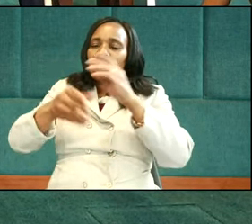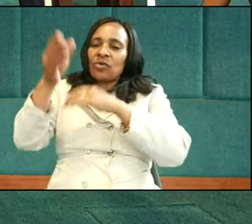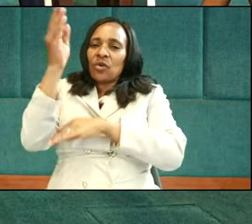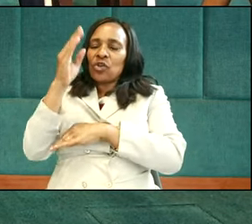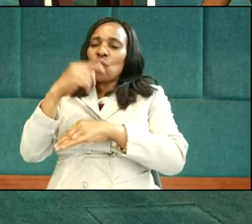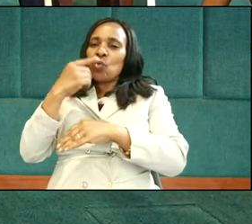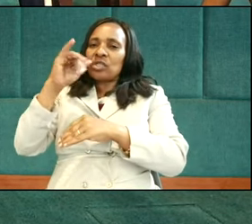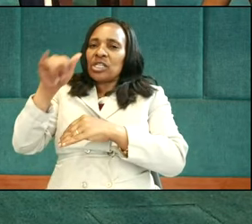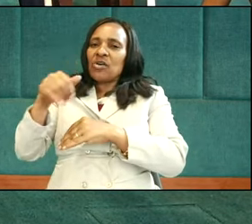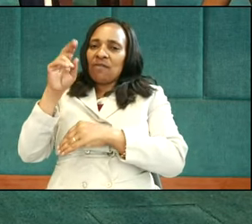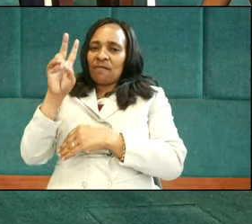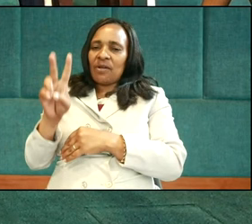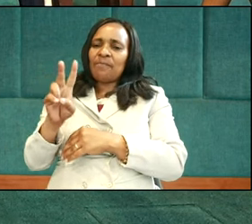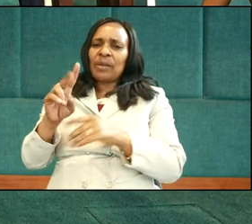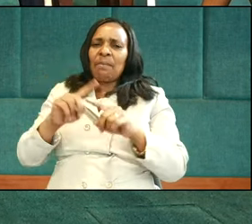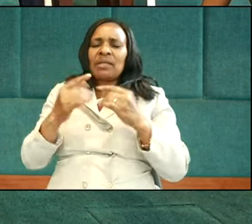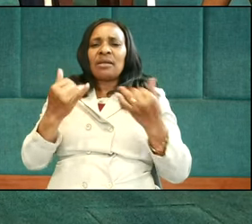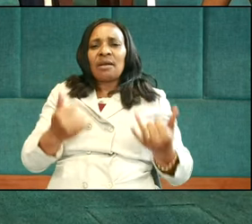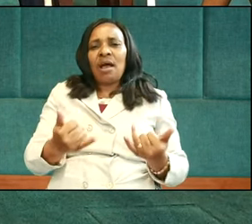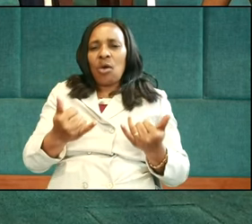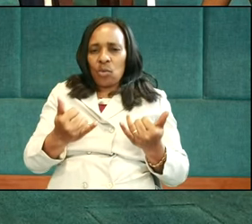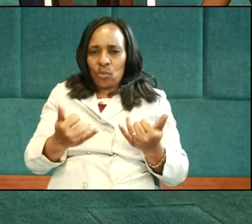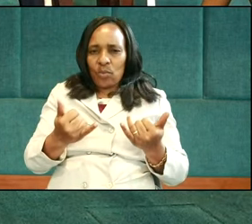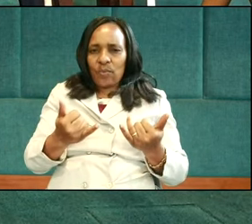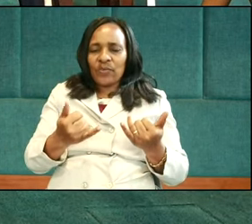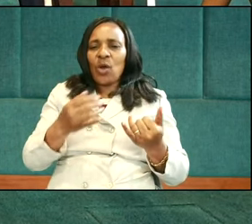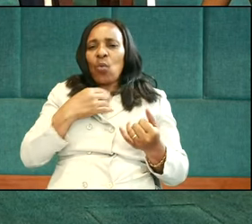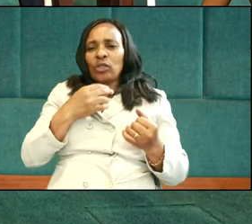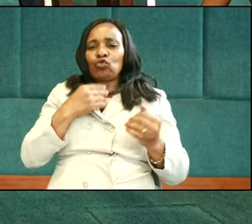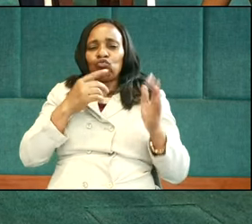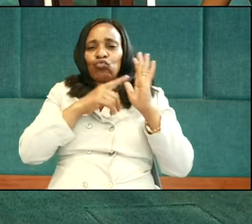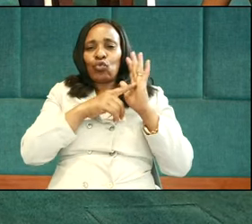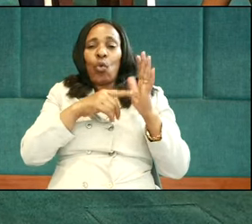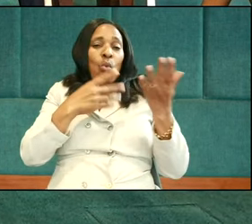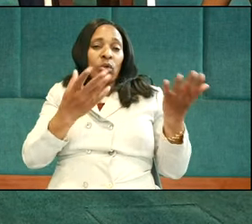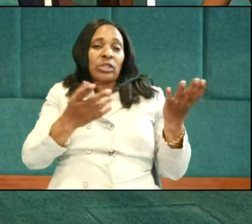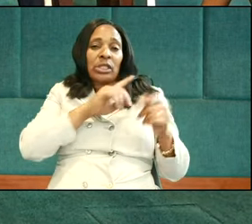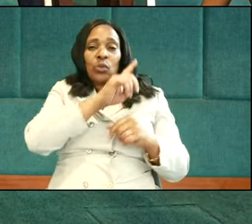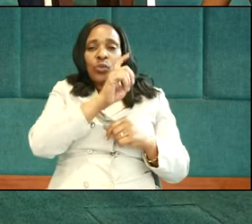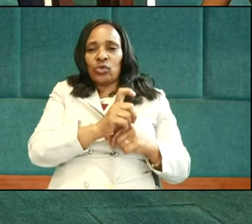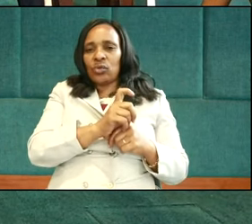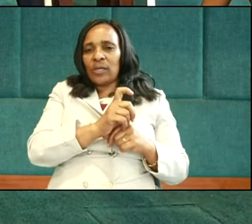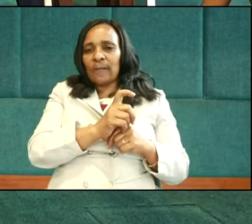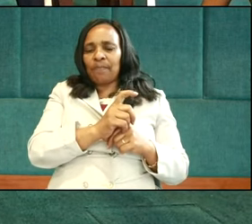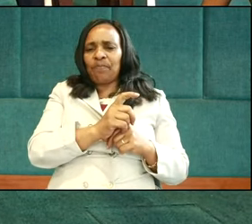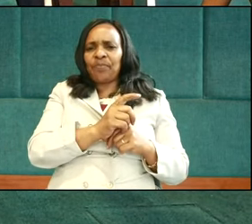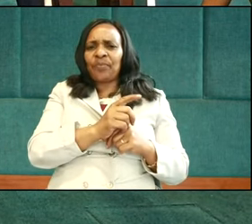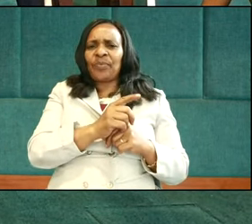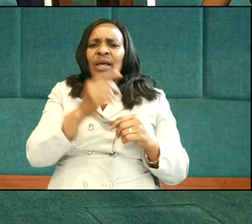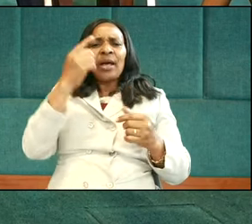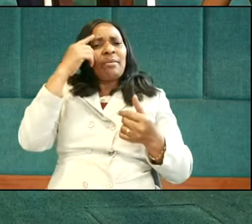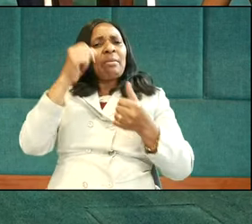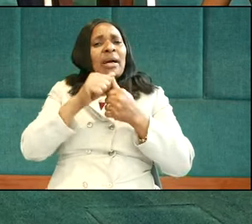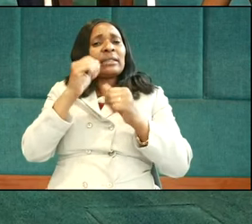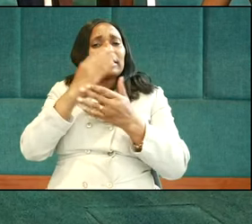is Jehovah. But I'd want us to reflect on this question. We've realized that some of